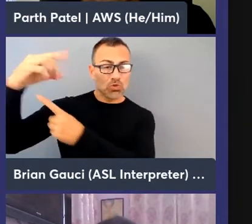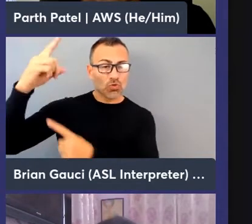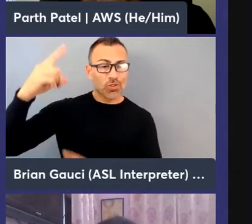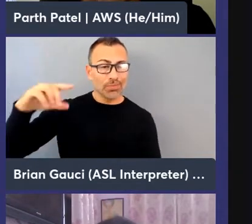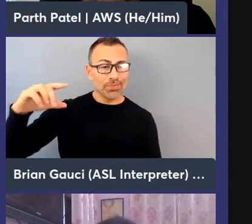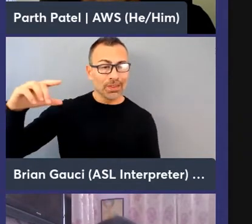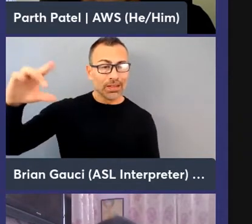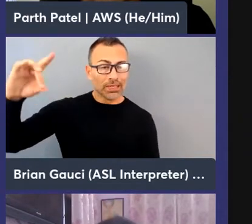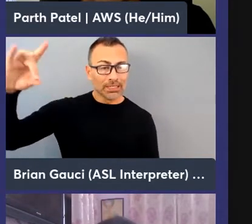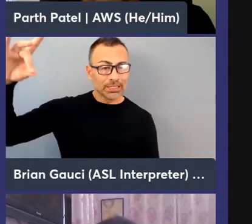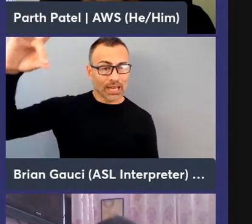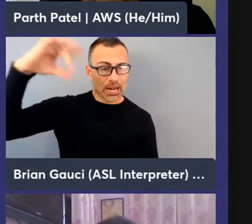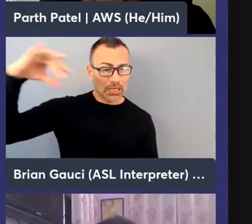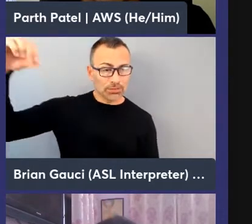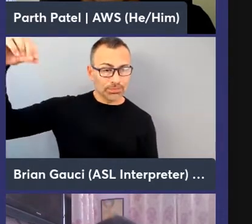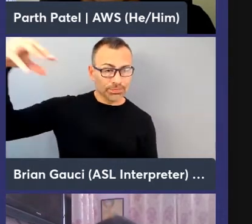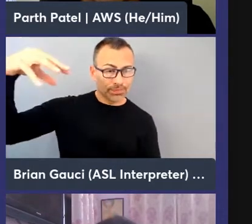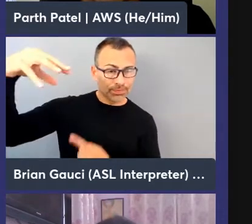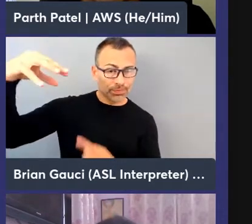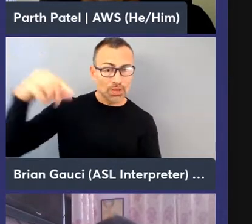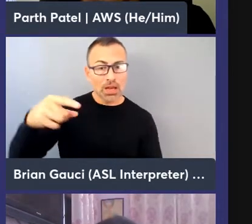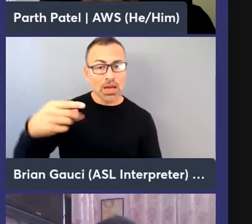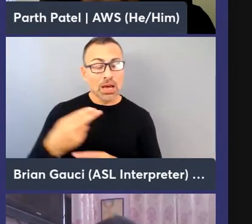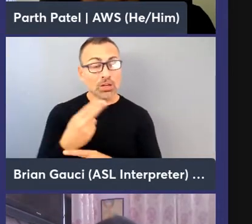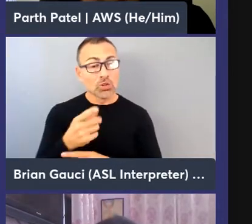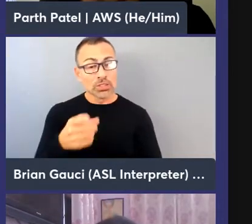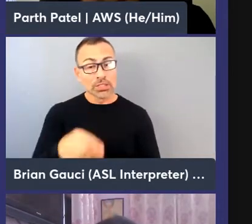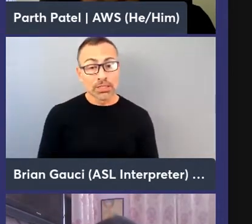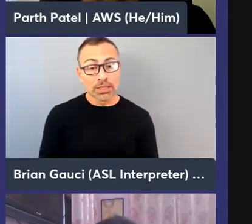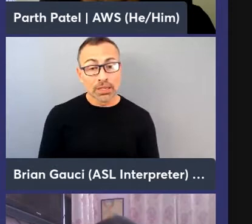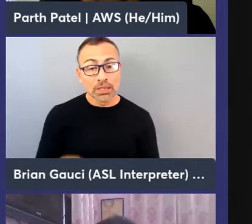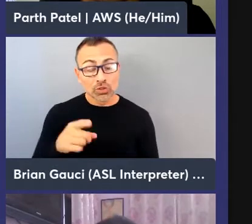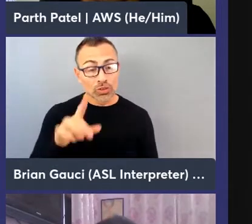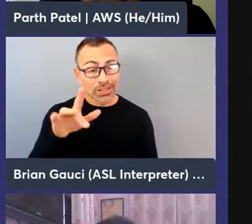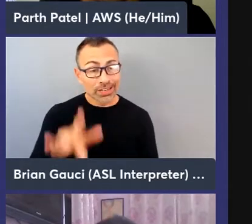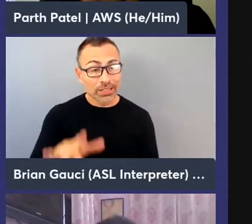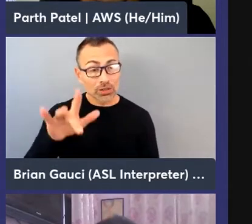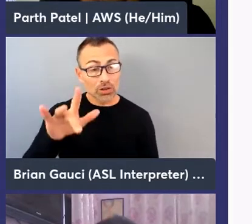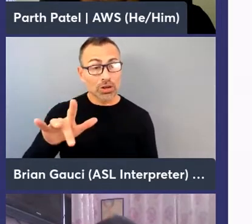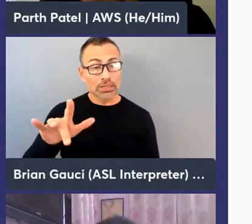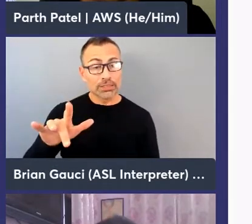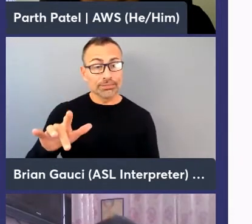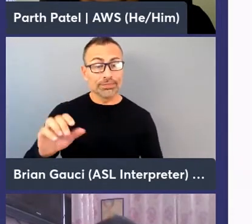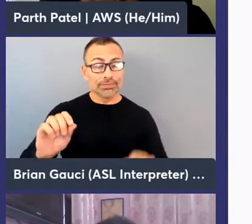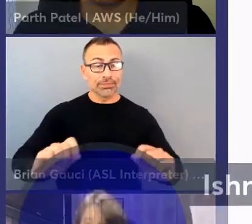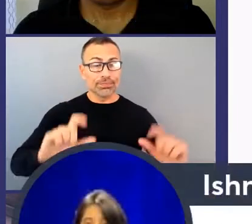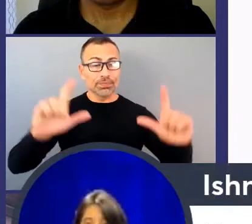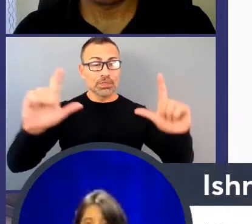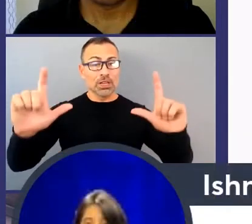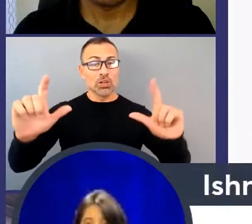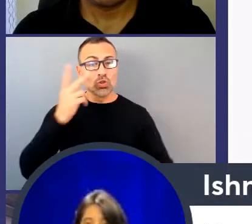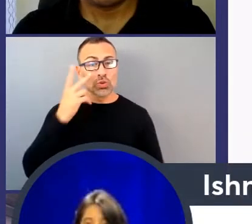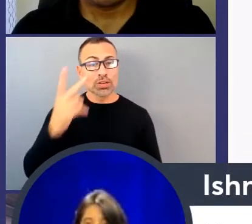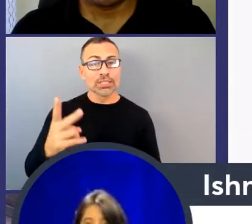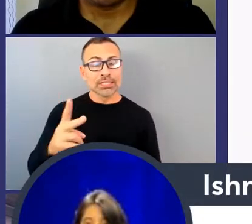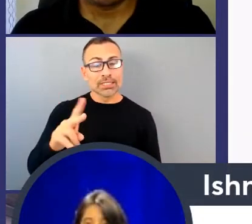Studio Lab. So you can click on the link and it will open the SageMaker Studio Lab.